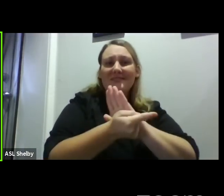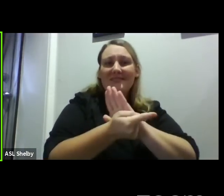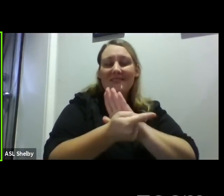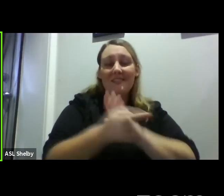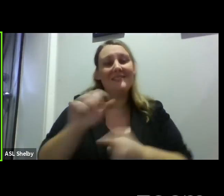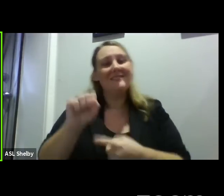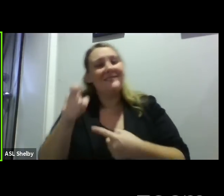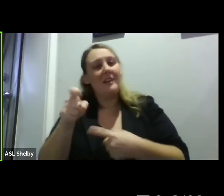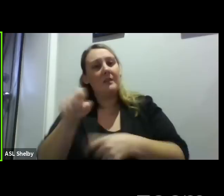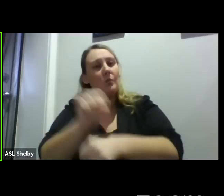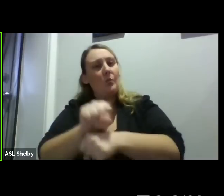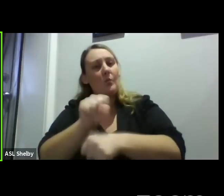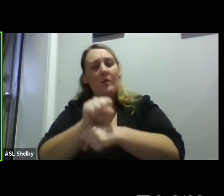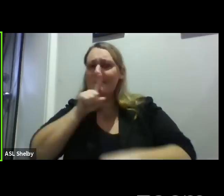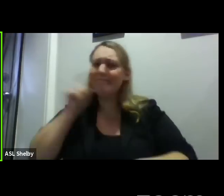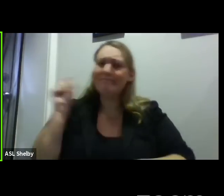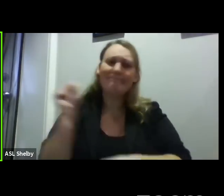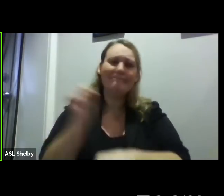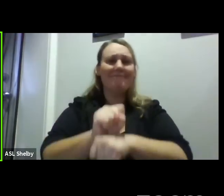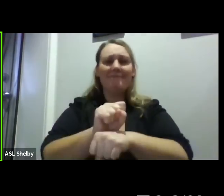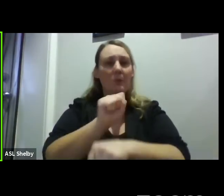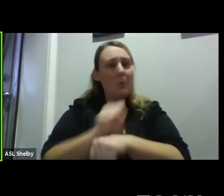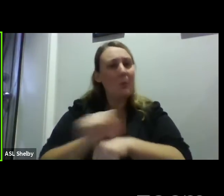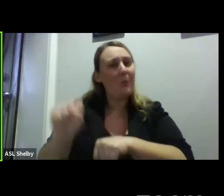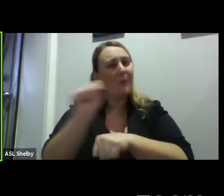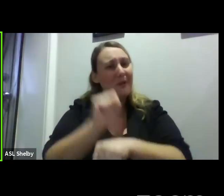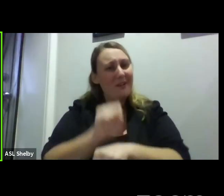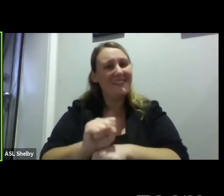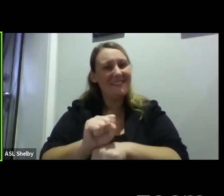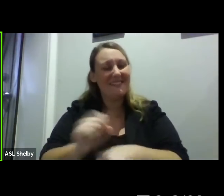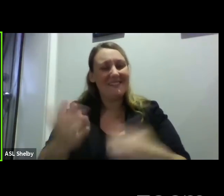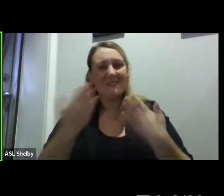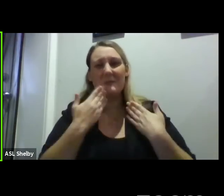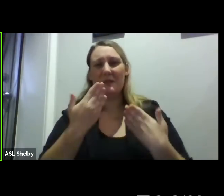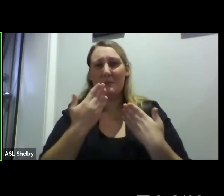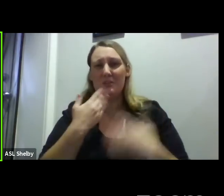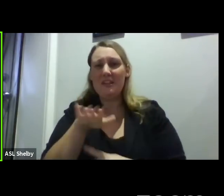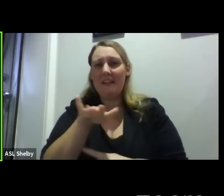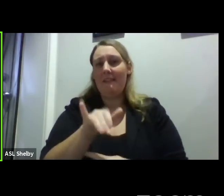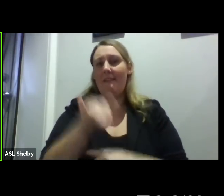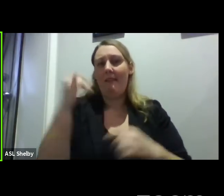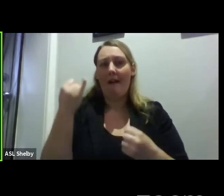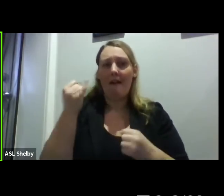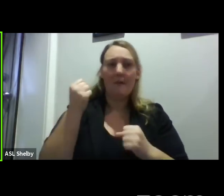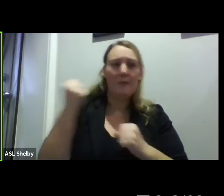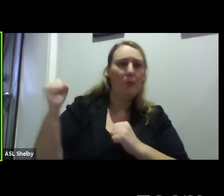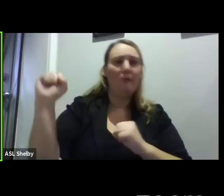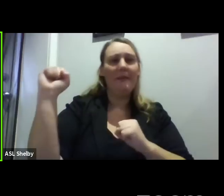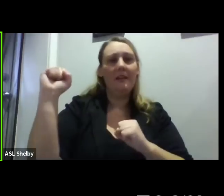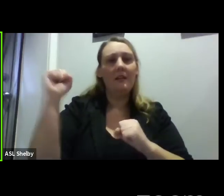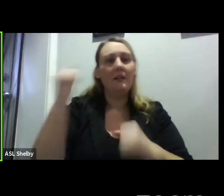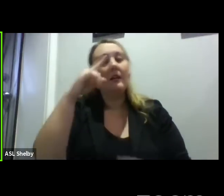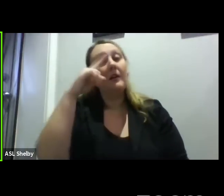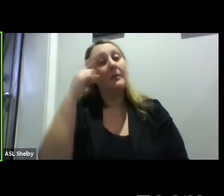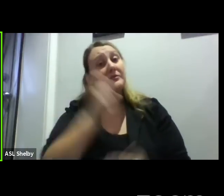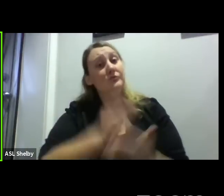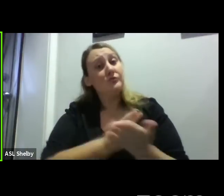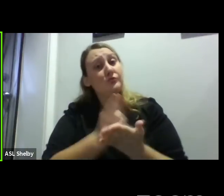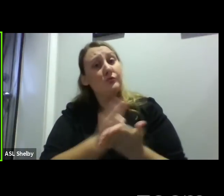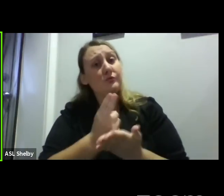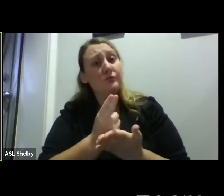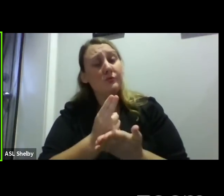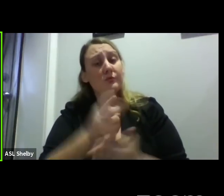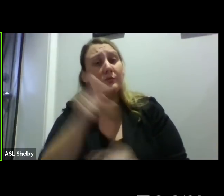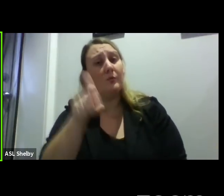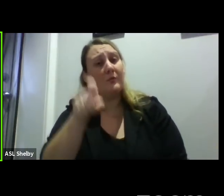I do appreciate France for even coming up with this movement, because it's true. Well, we do need to bring it to